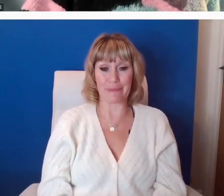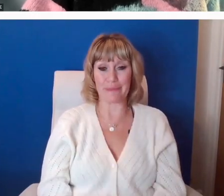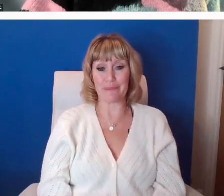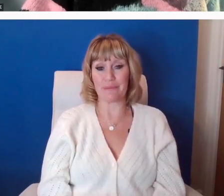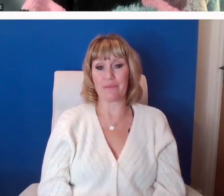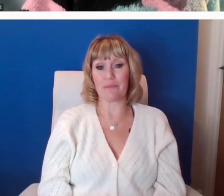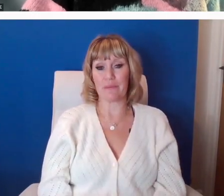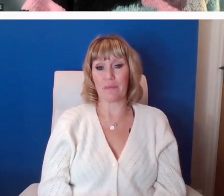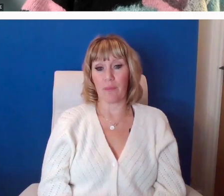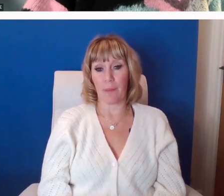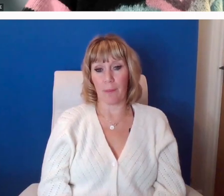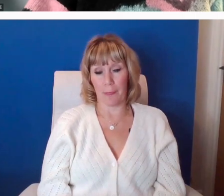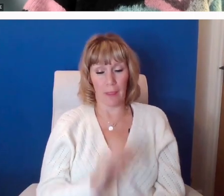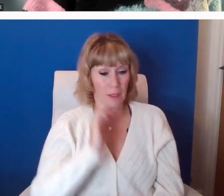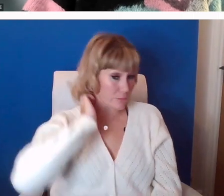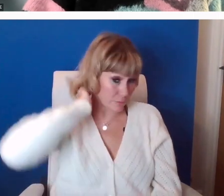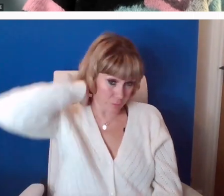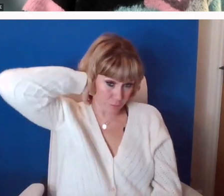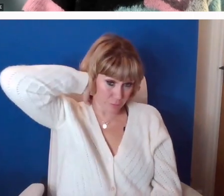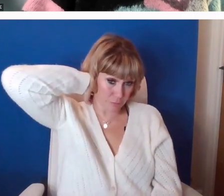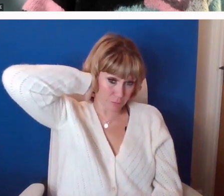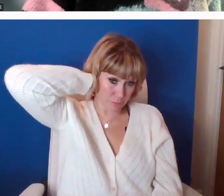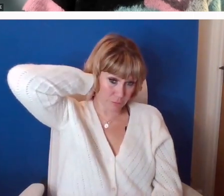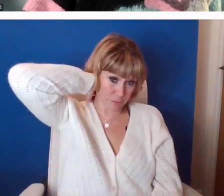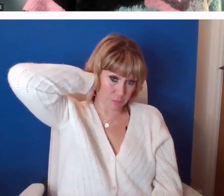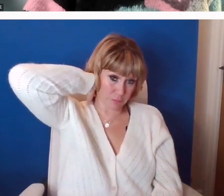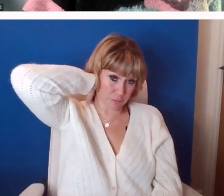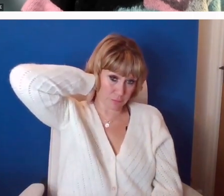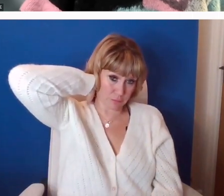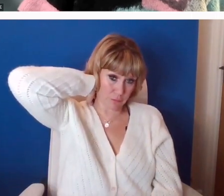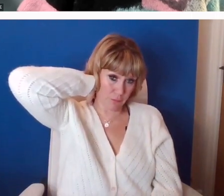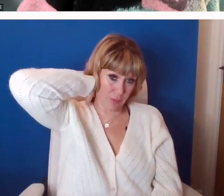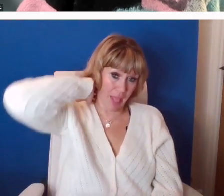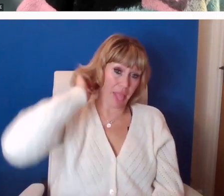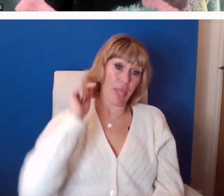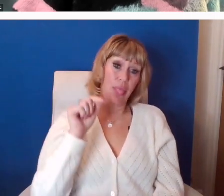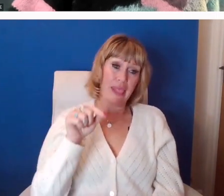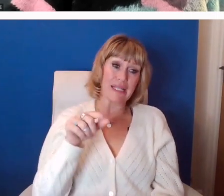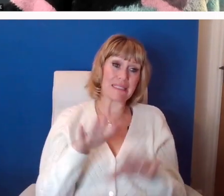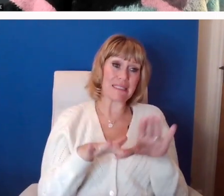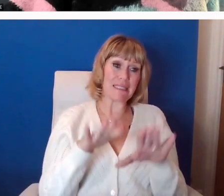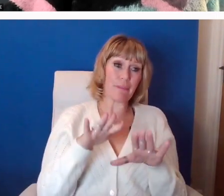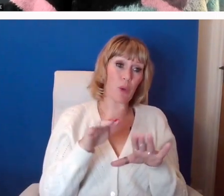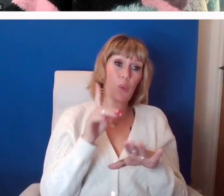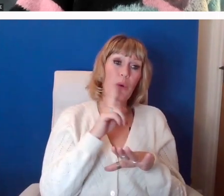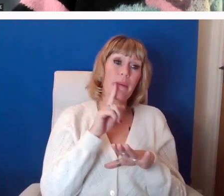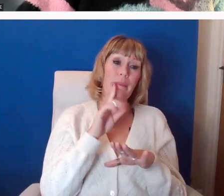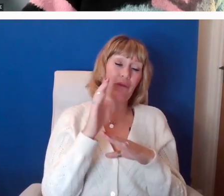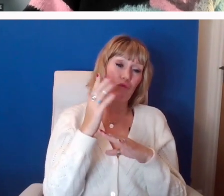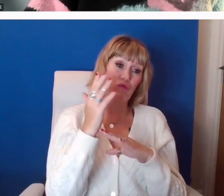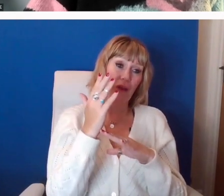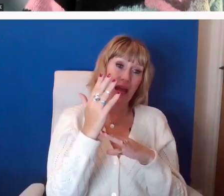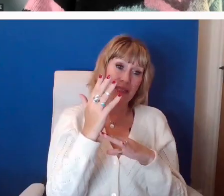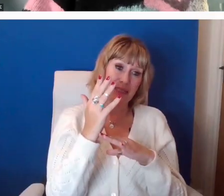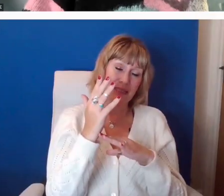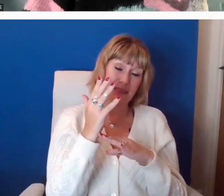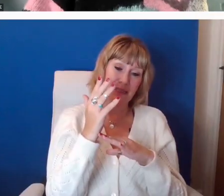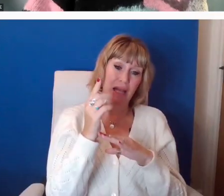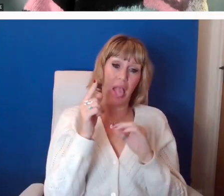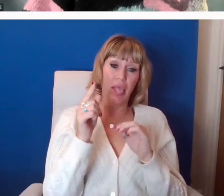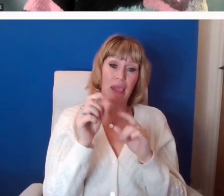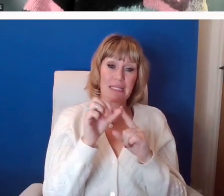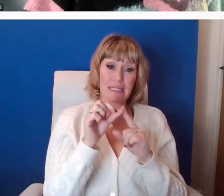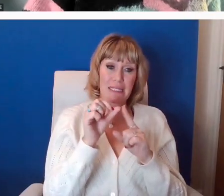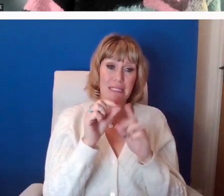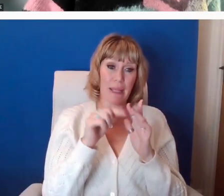And here is another image of a woman being reflected in a mirror. This is our own Pippa Marshall,